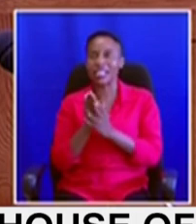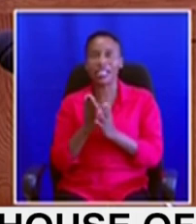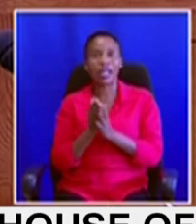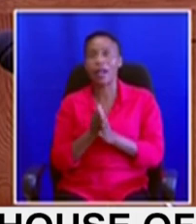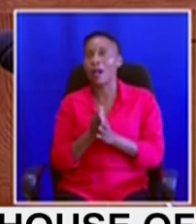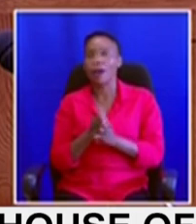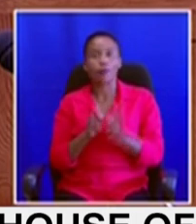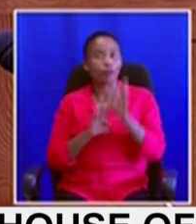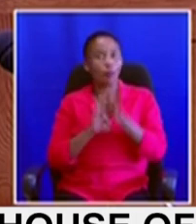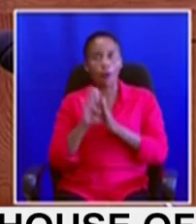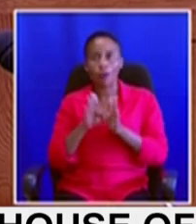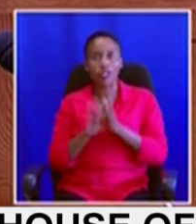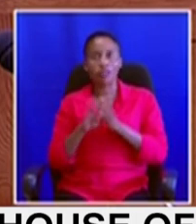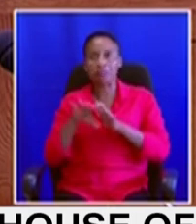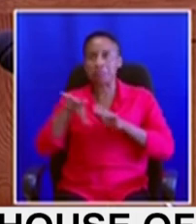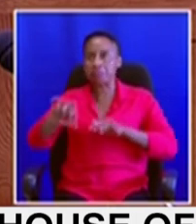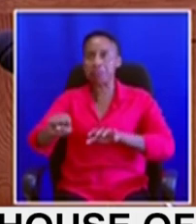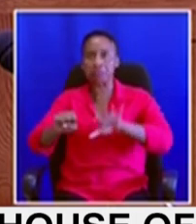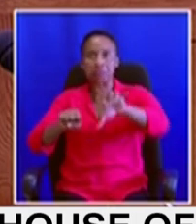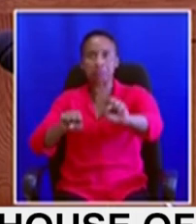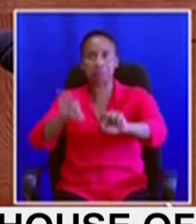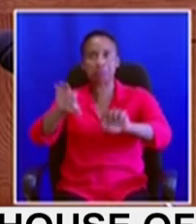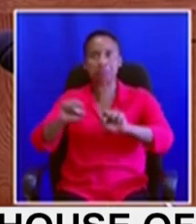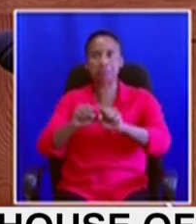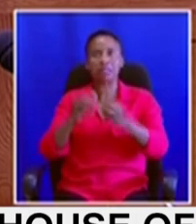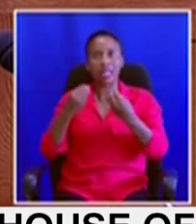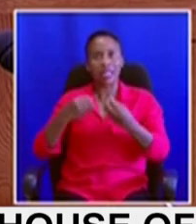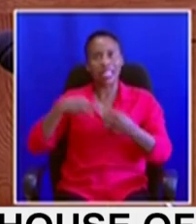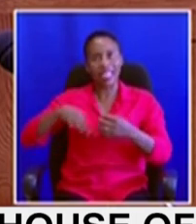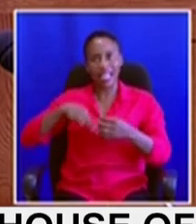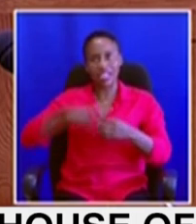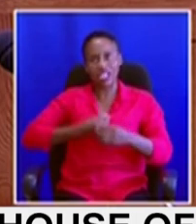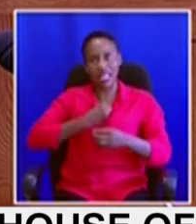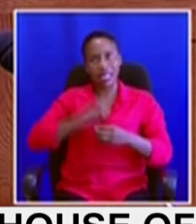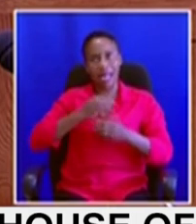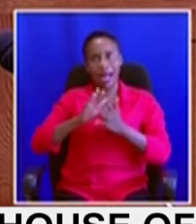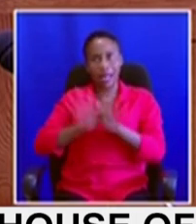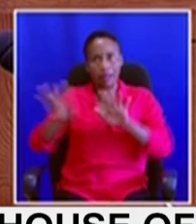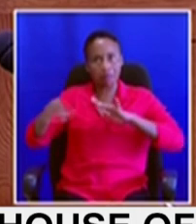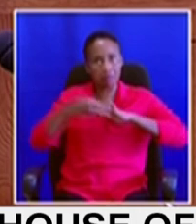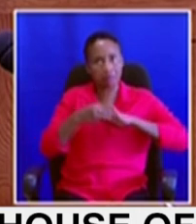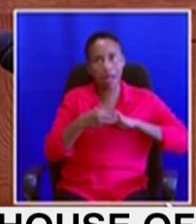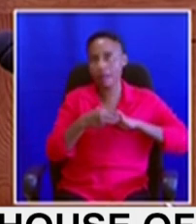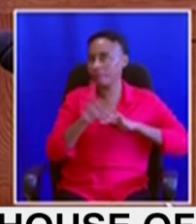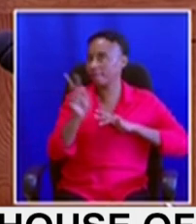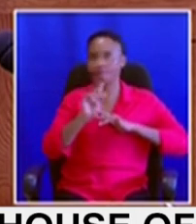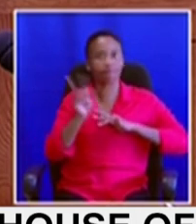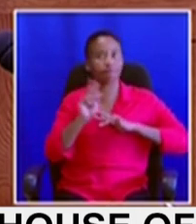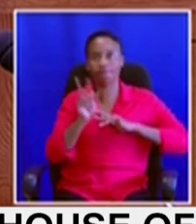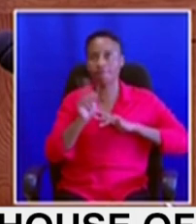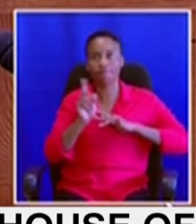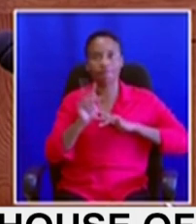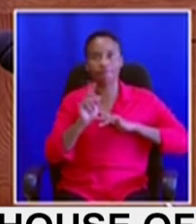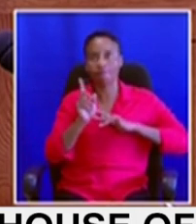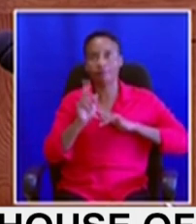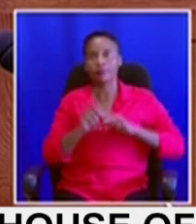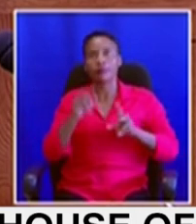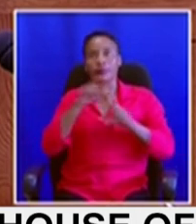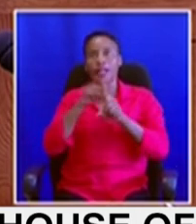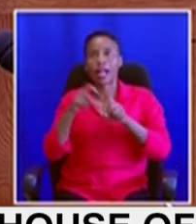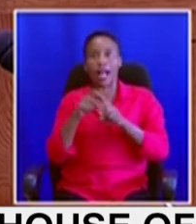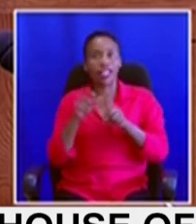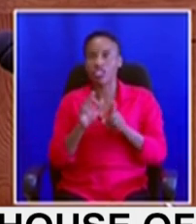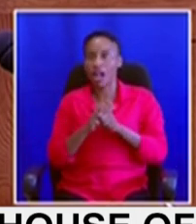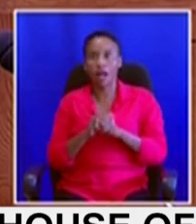abduction of young girls in the name of ukuthwala. Culture does not violate